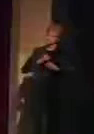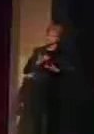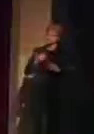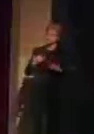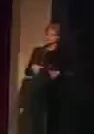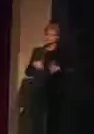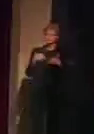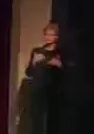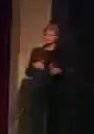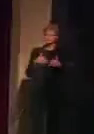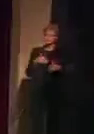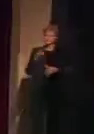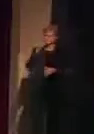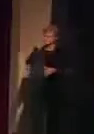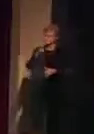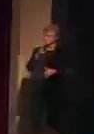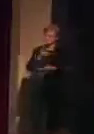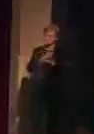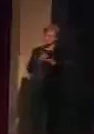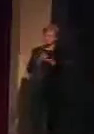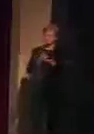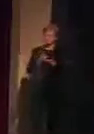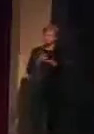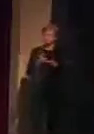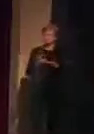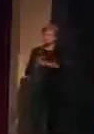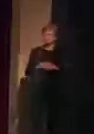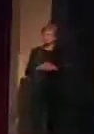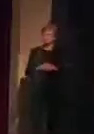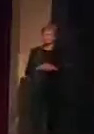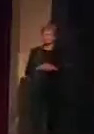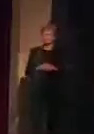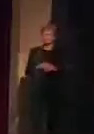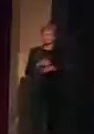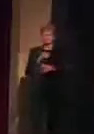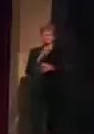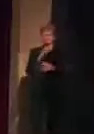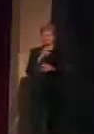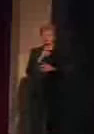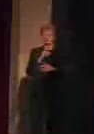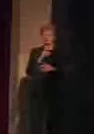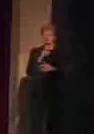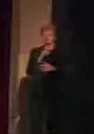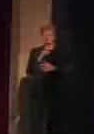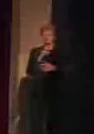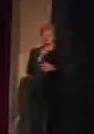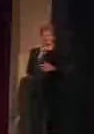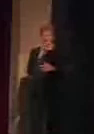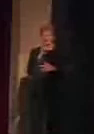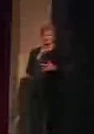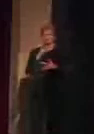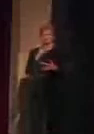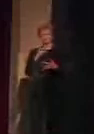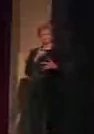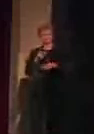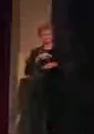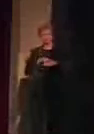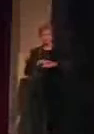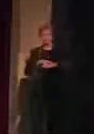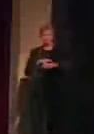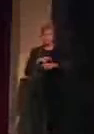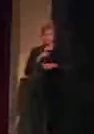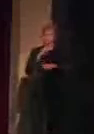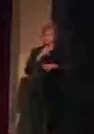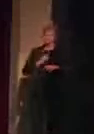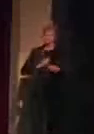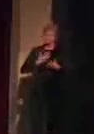with great candor, more so than you usually see at something like this, and I'm just very moved, so I want to thank you all for that. It